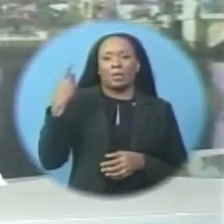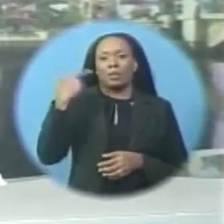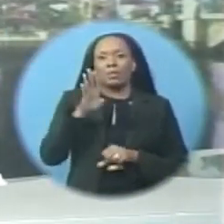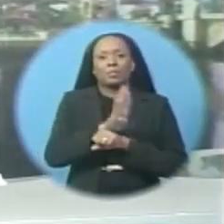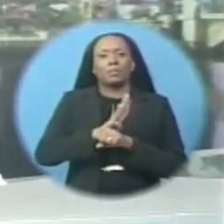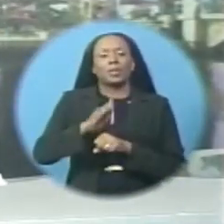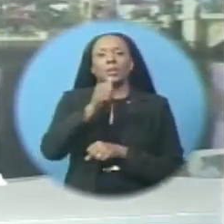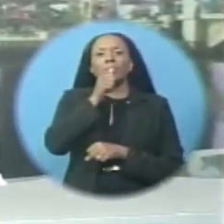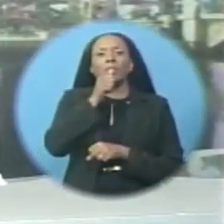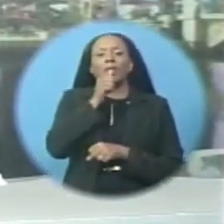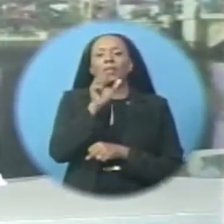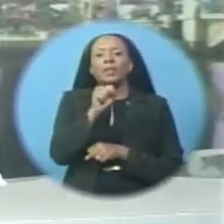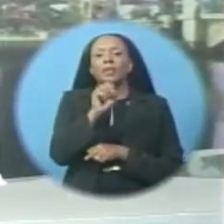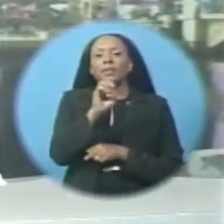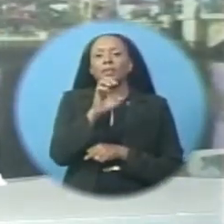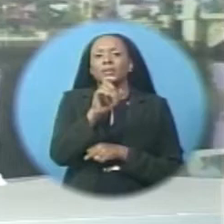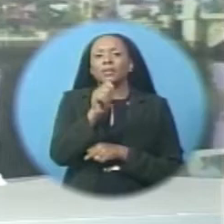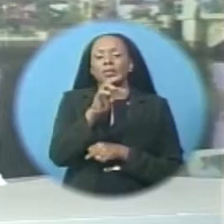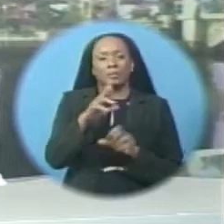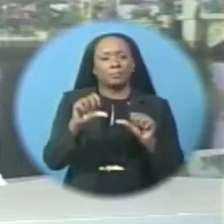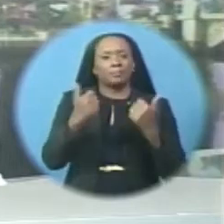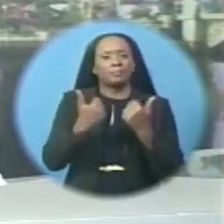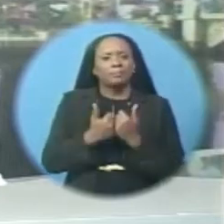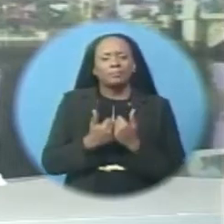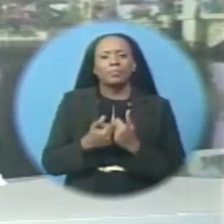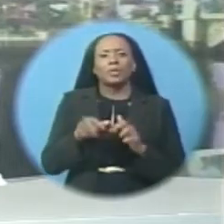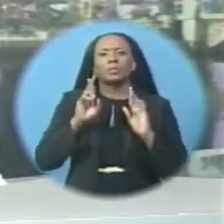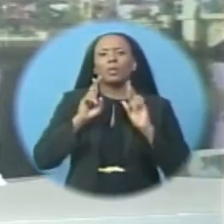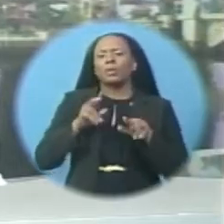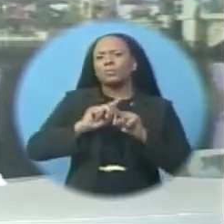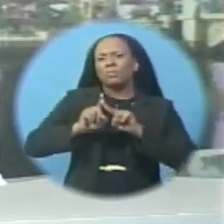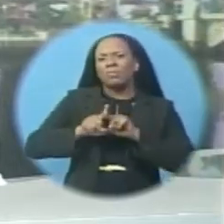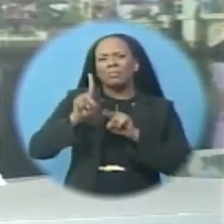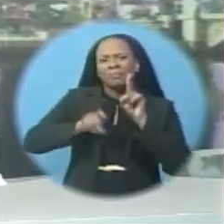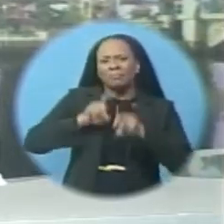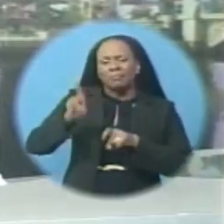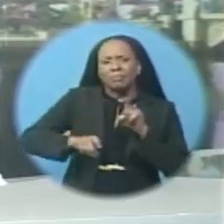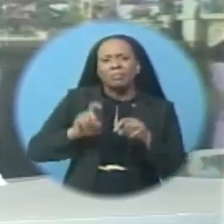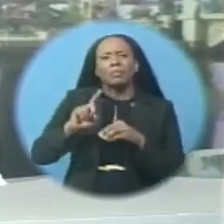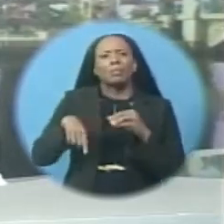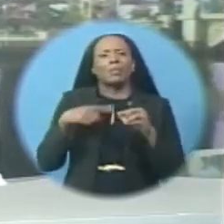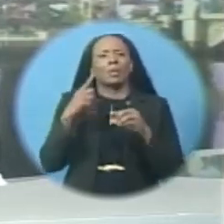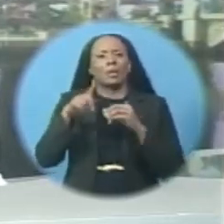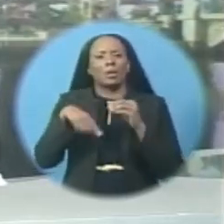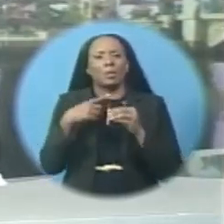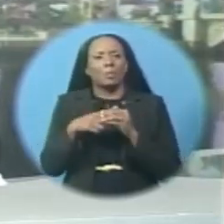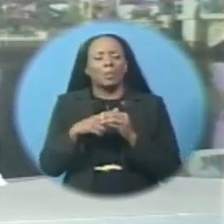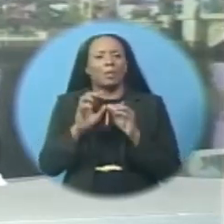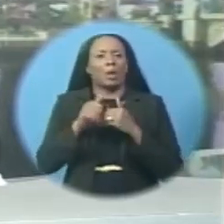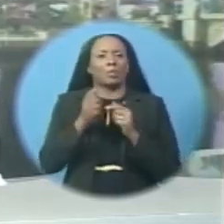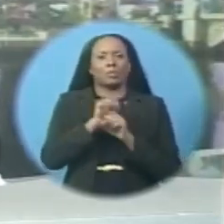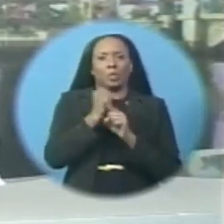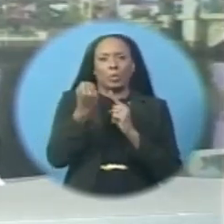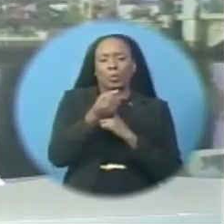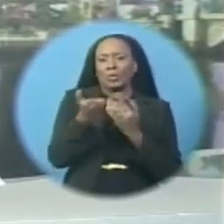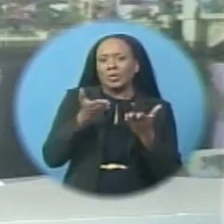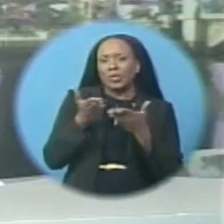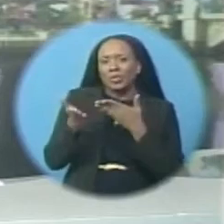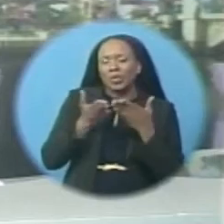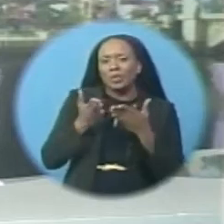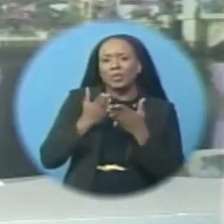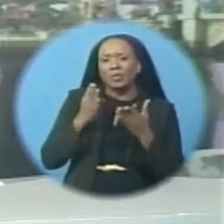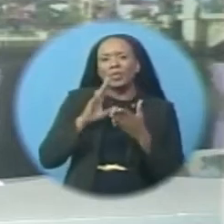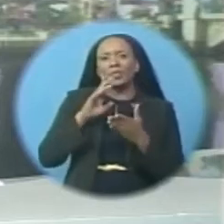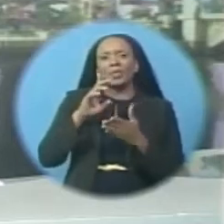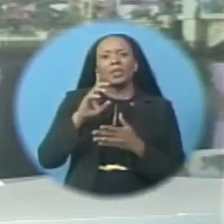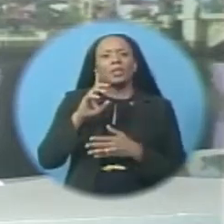Private Sector Association, Charles Herbert, has been responding to questions about how the allocation of social services should be tackled